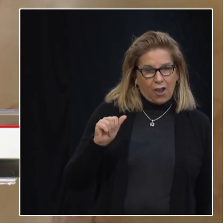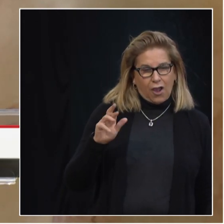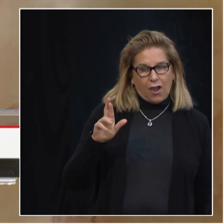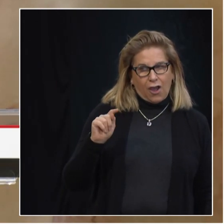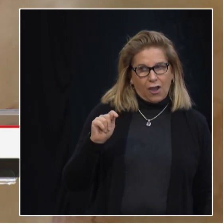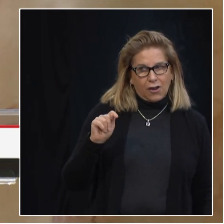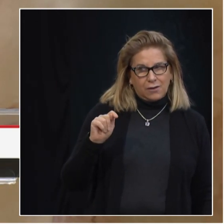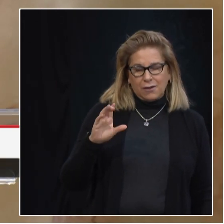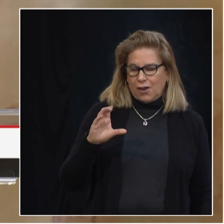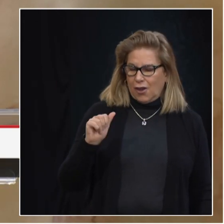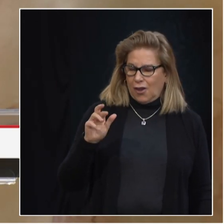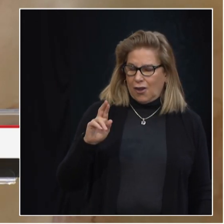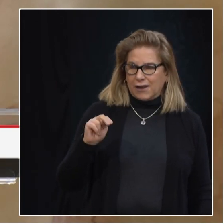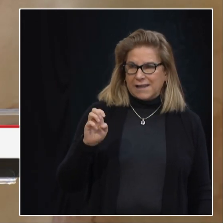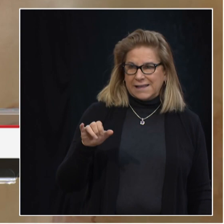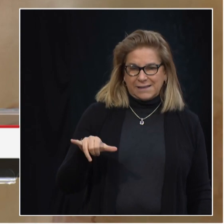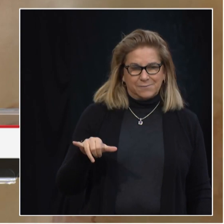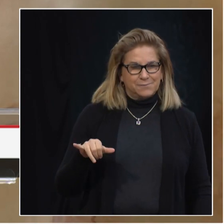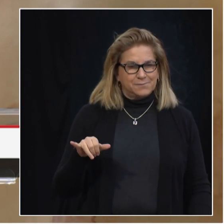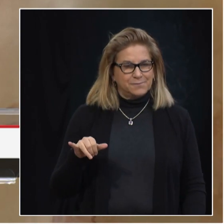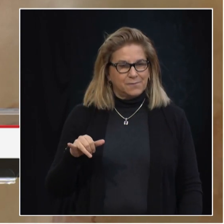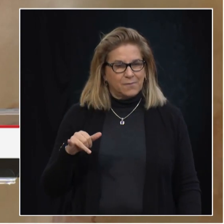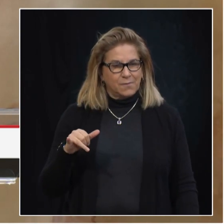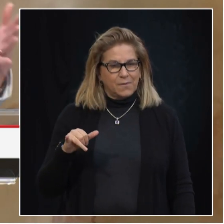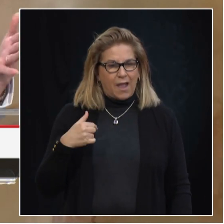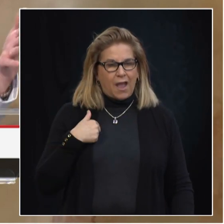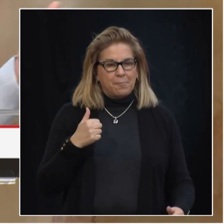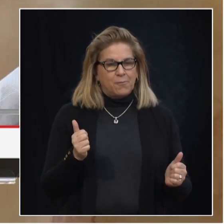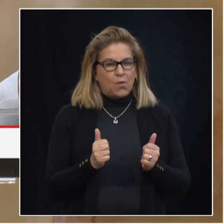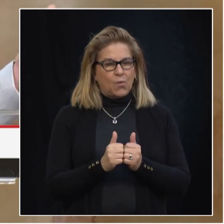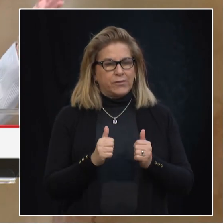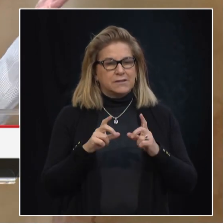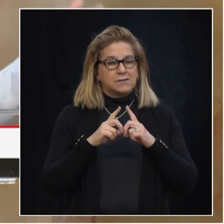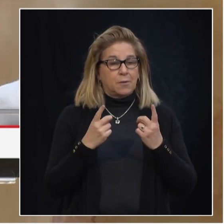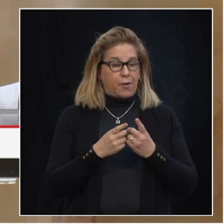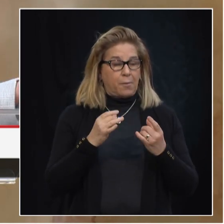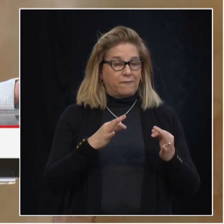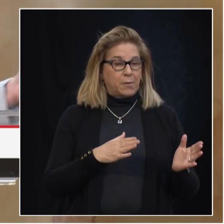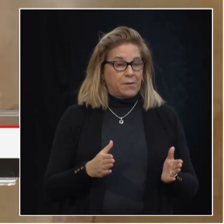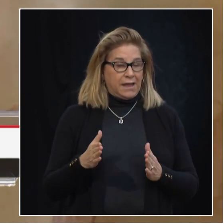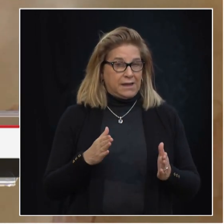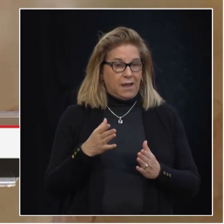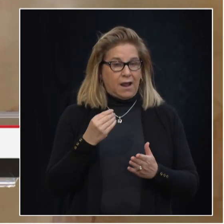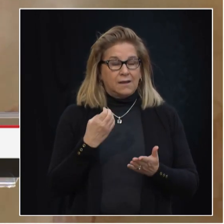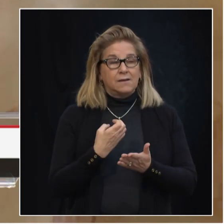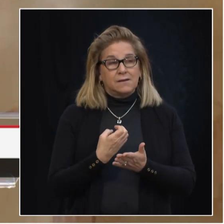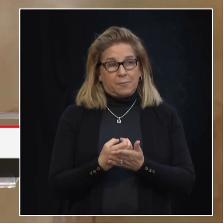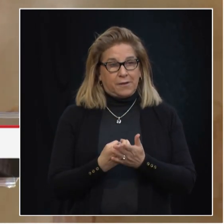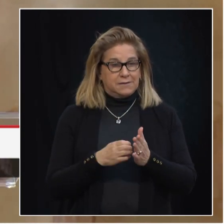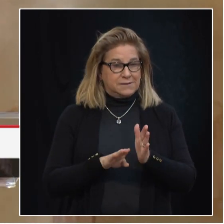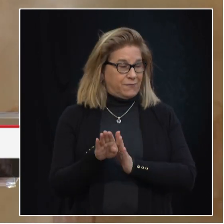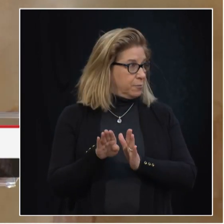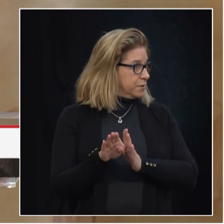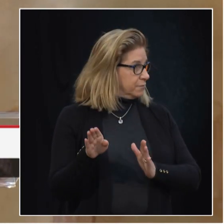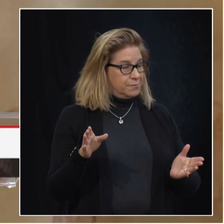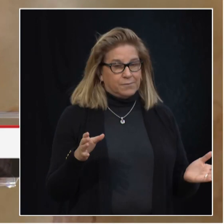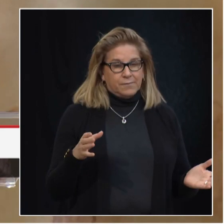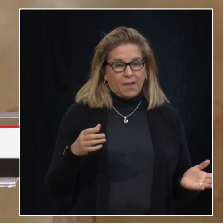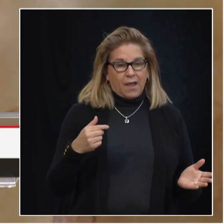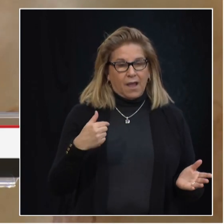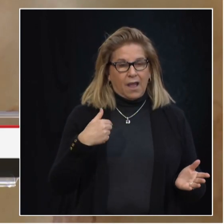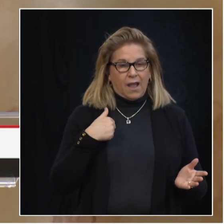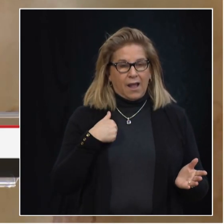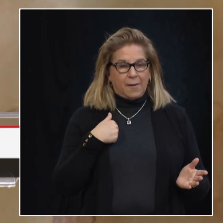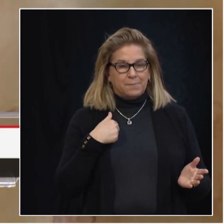for Planning and Economic Development. And I am here today as your MC on behalf of Deputy Mayor John